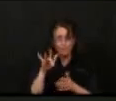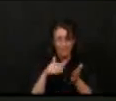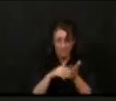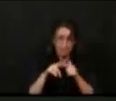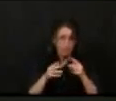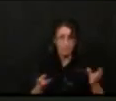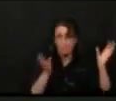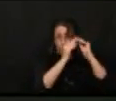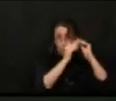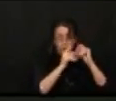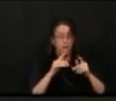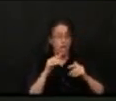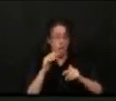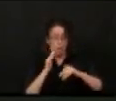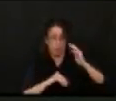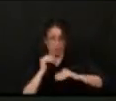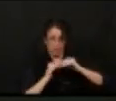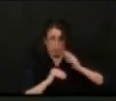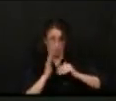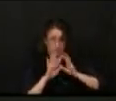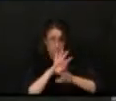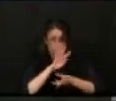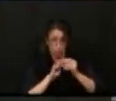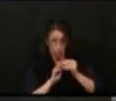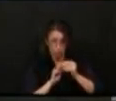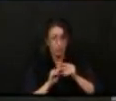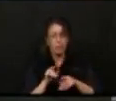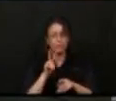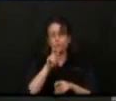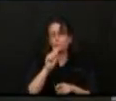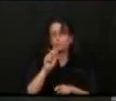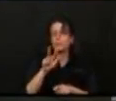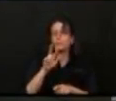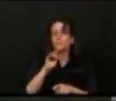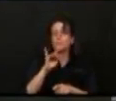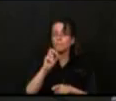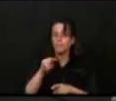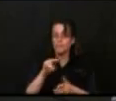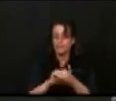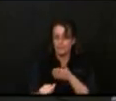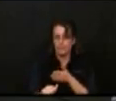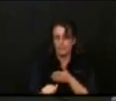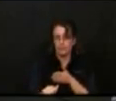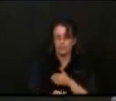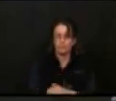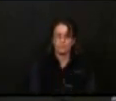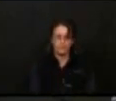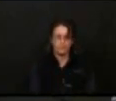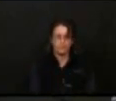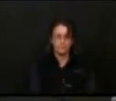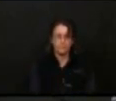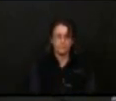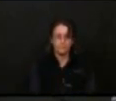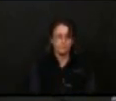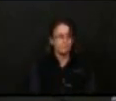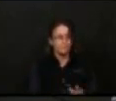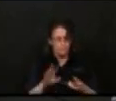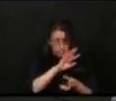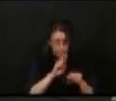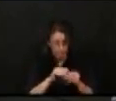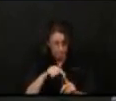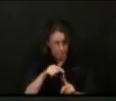$425,000. Total construction is about $2 million. $2.3 million, yeah. Total construction cost. Right. How much of that